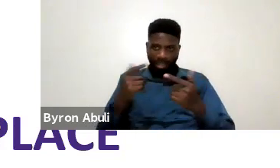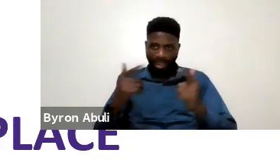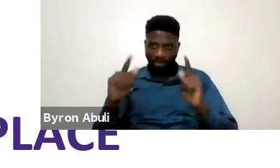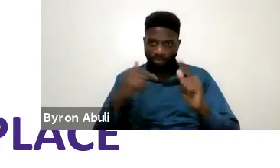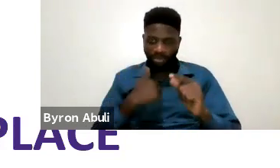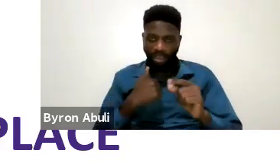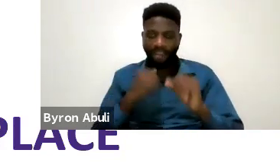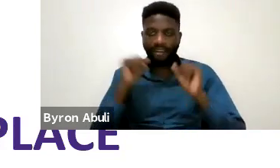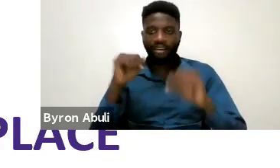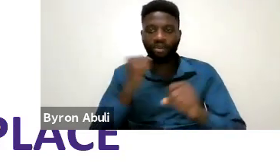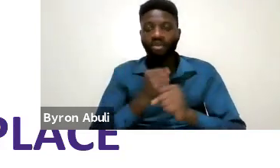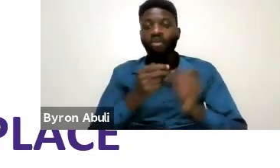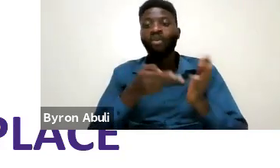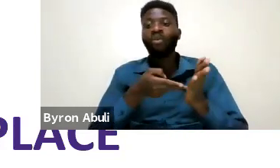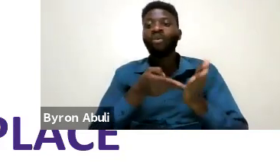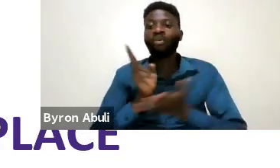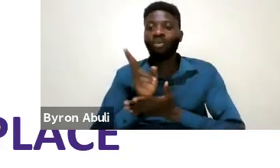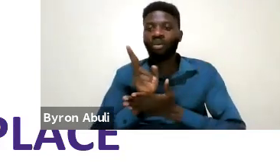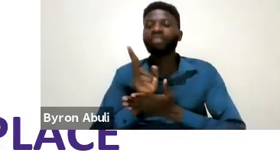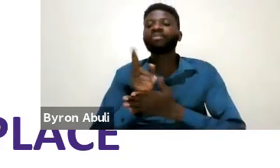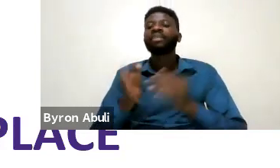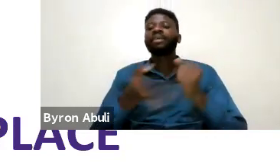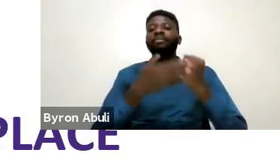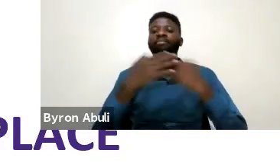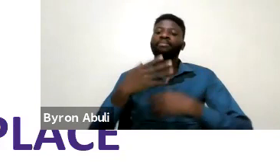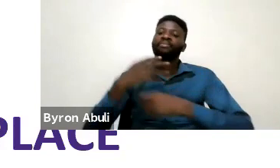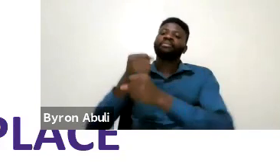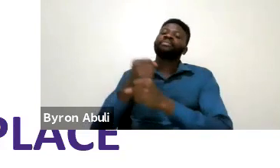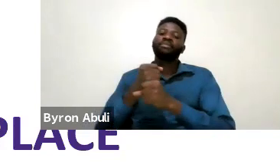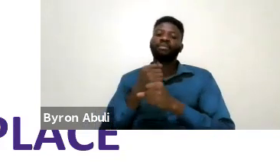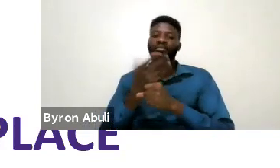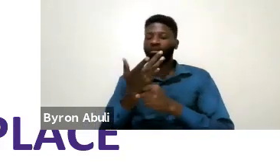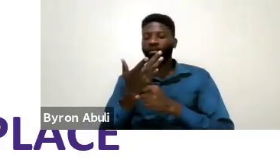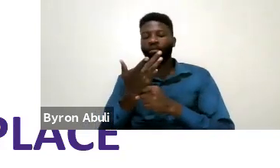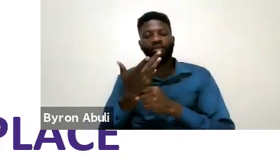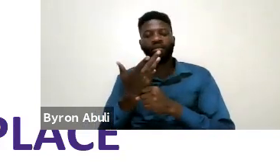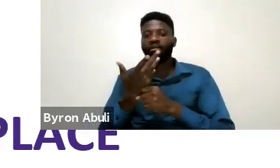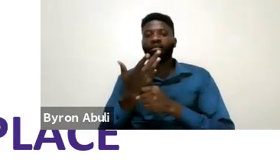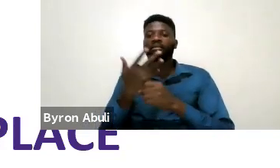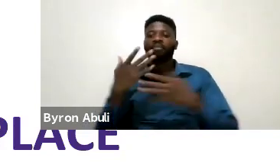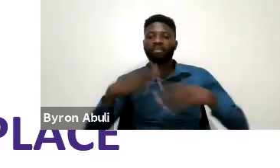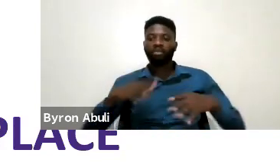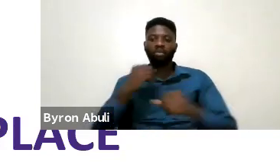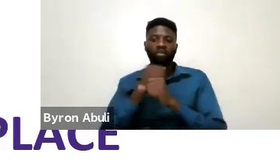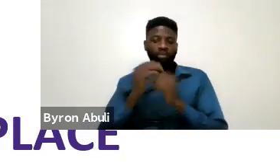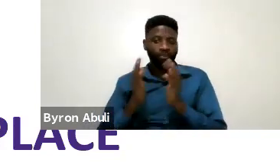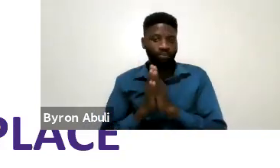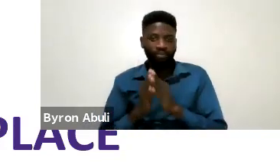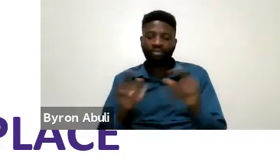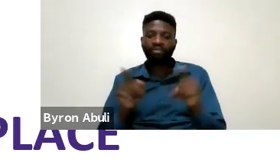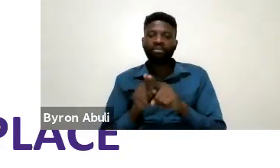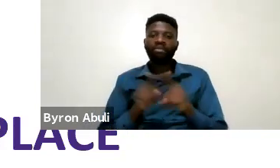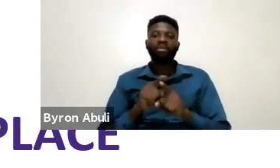That honesty, builds a sense of trust in people too, and also people you work with. Then get to know your